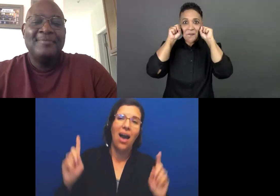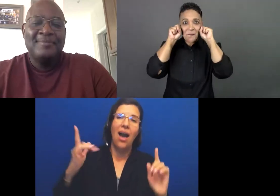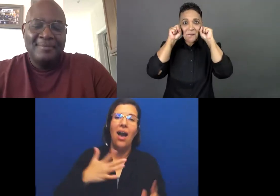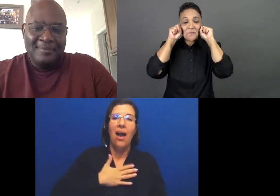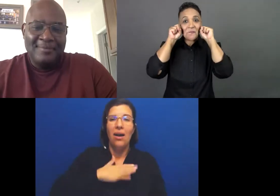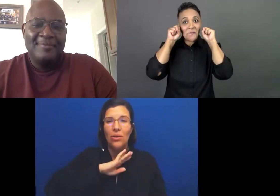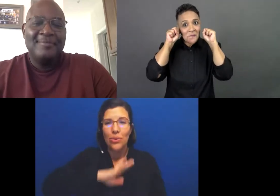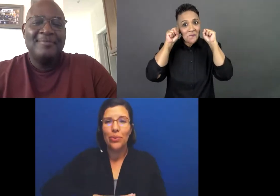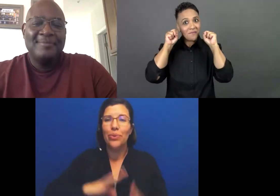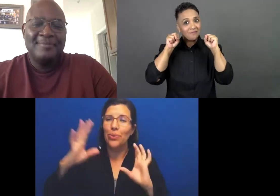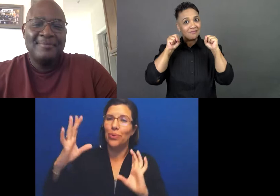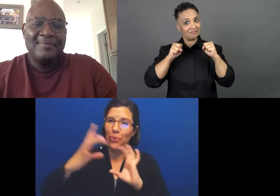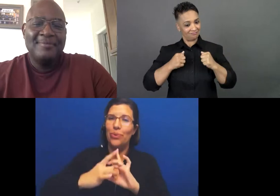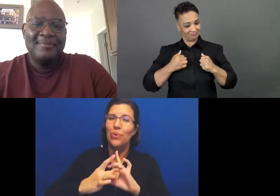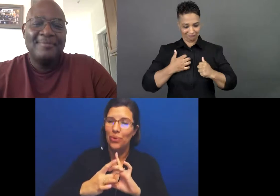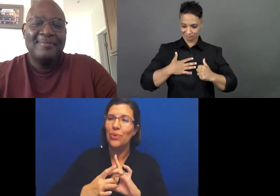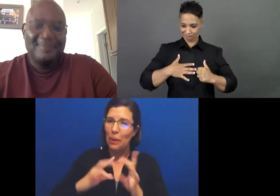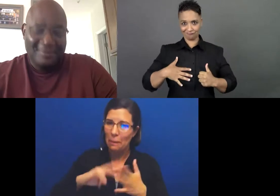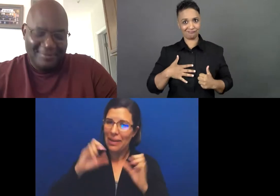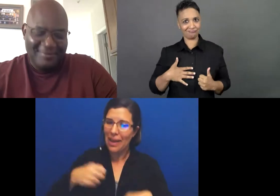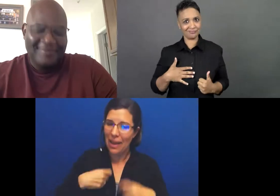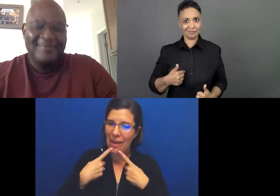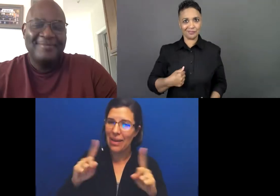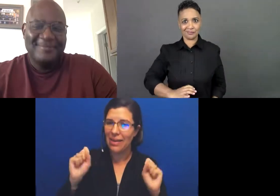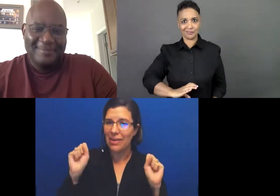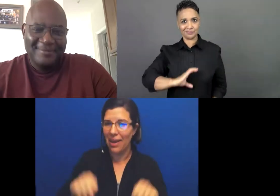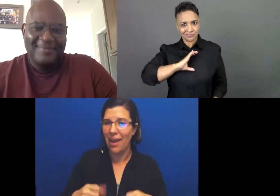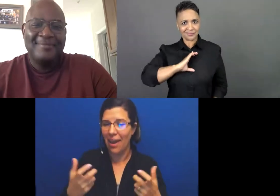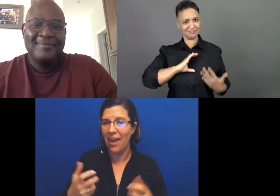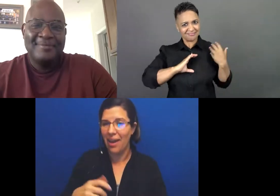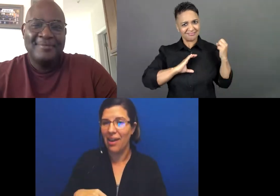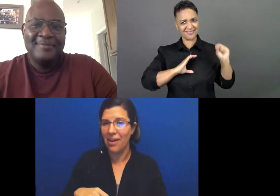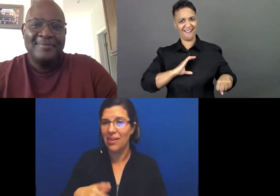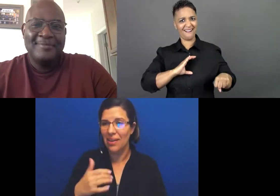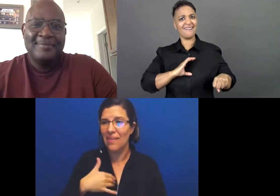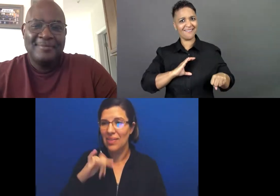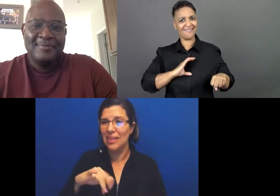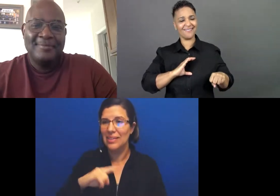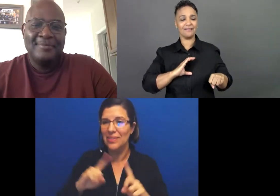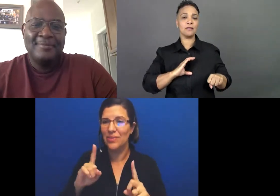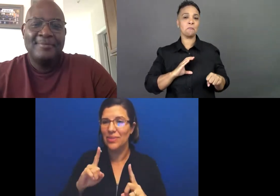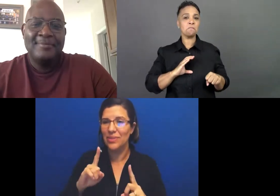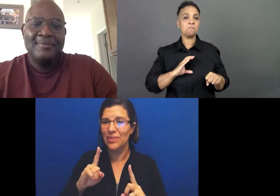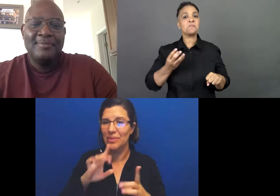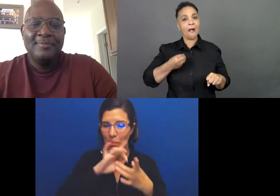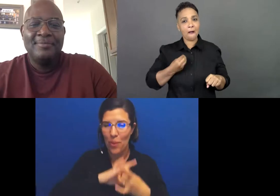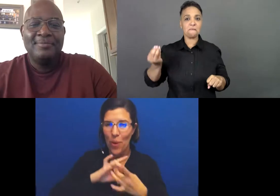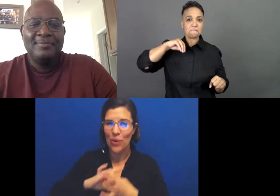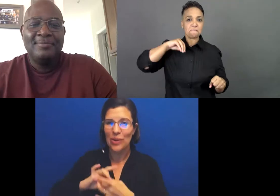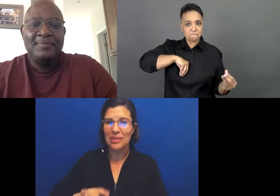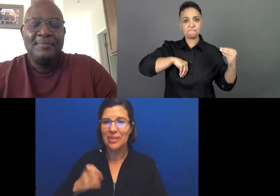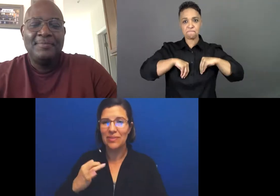can feel, I can do it. So you have different parts of your